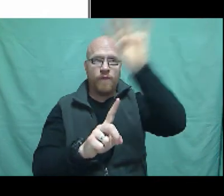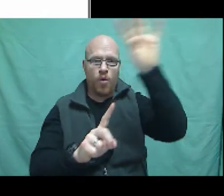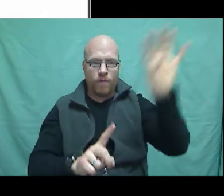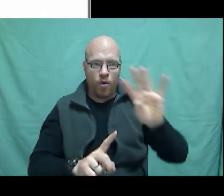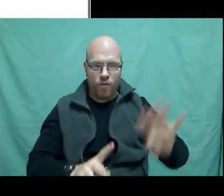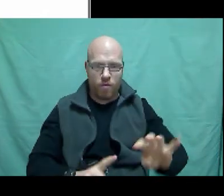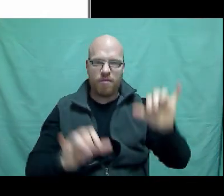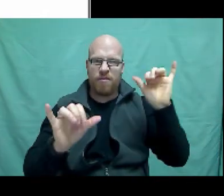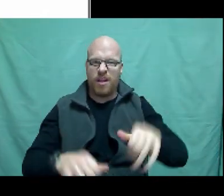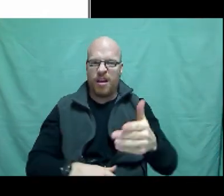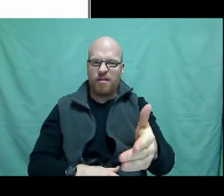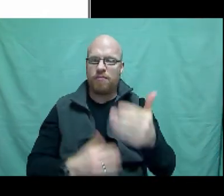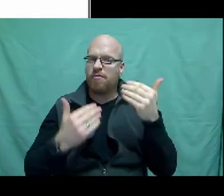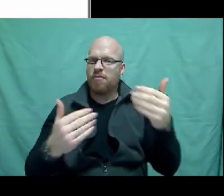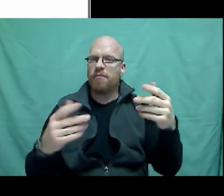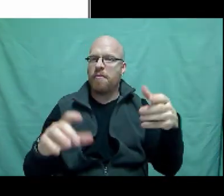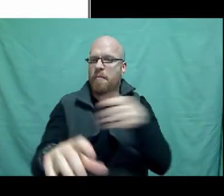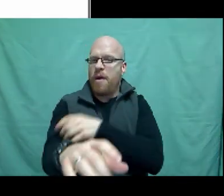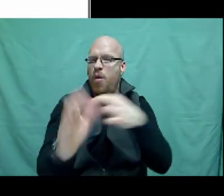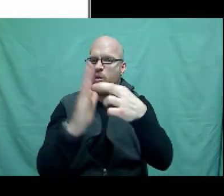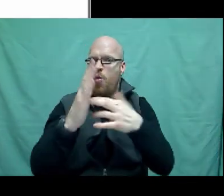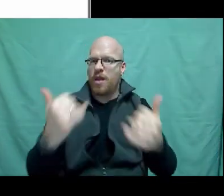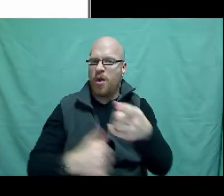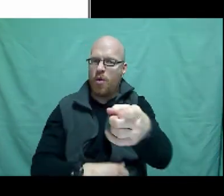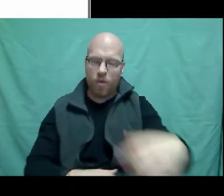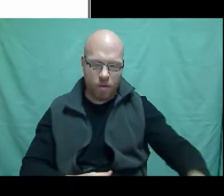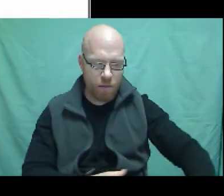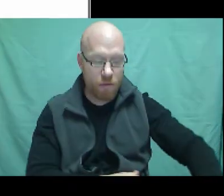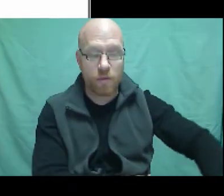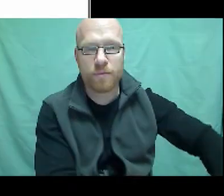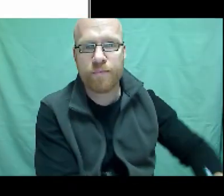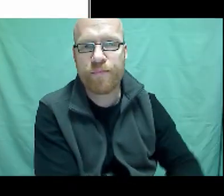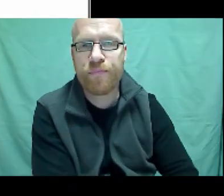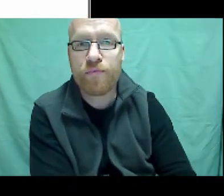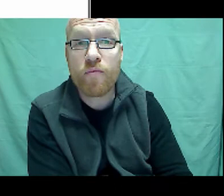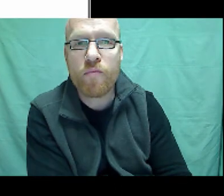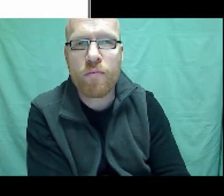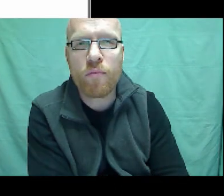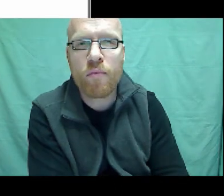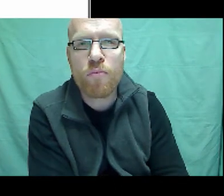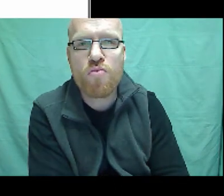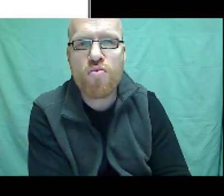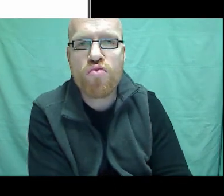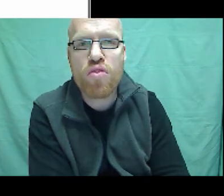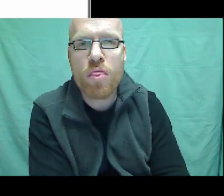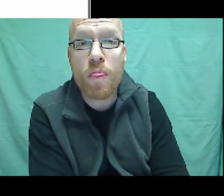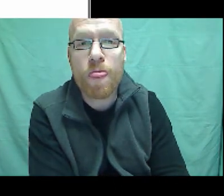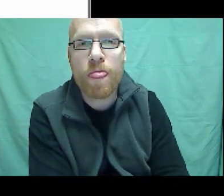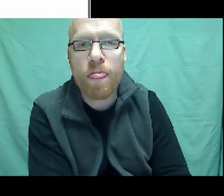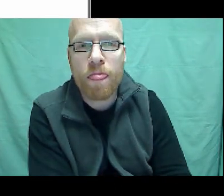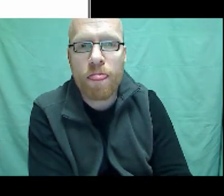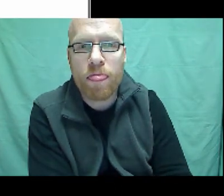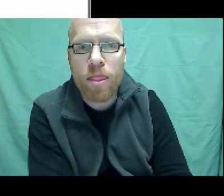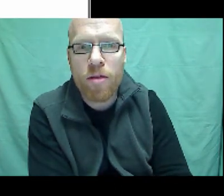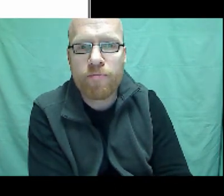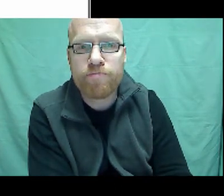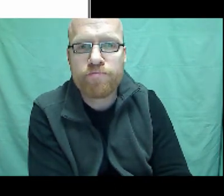Now we use the product rule to apply the fourth power to all our parts of our fraction. I'll do that now.